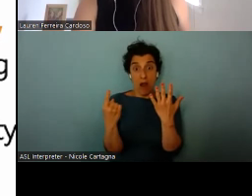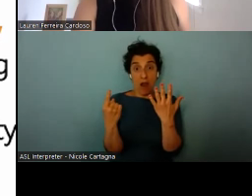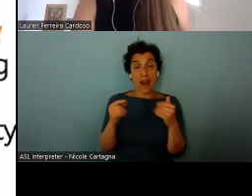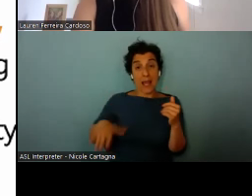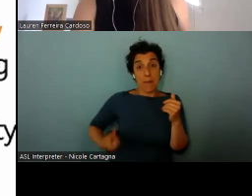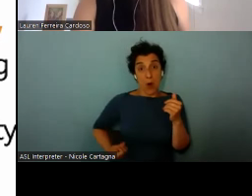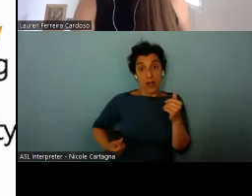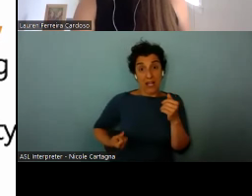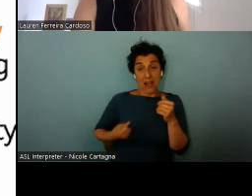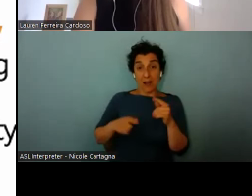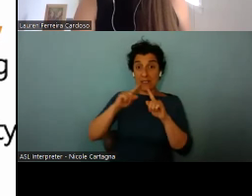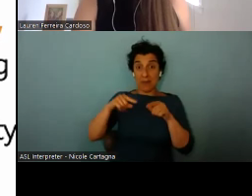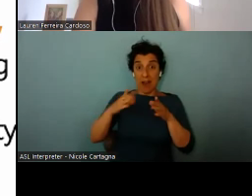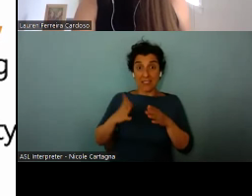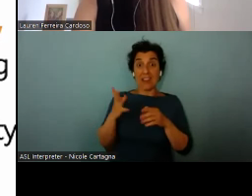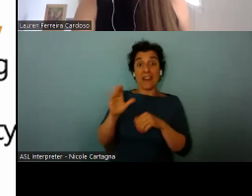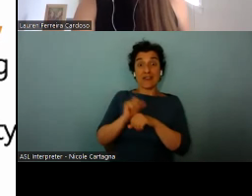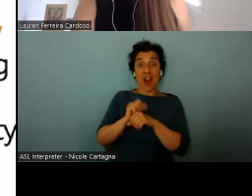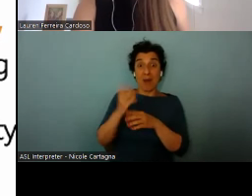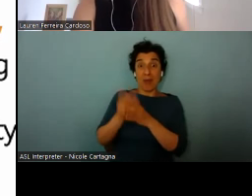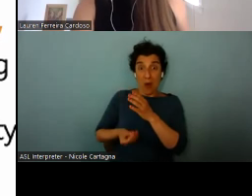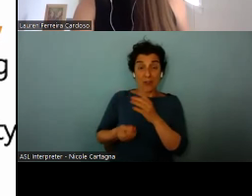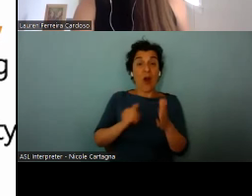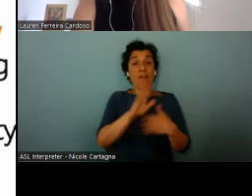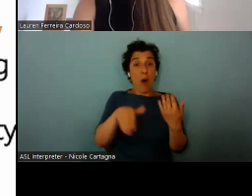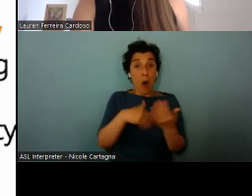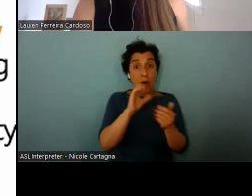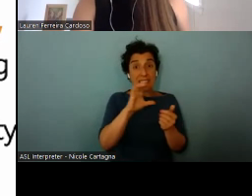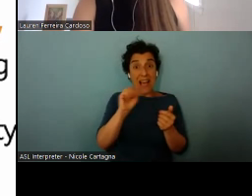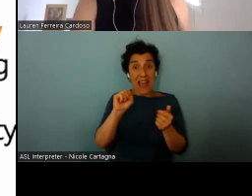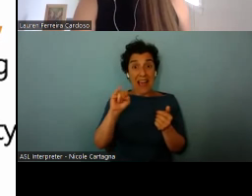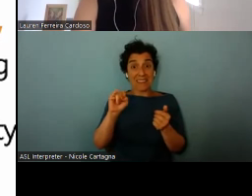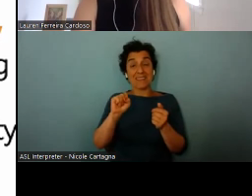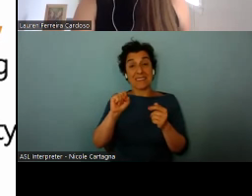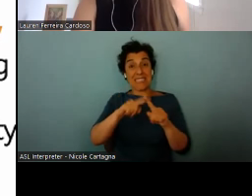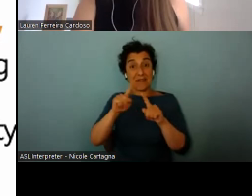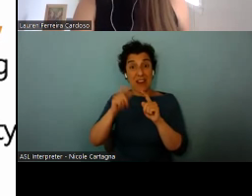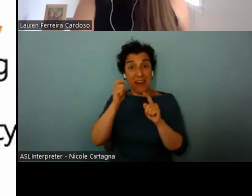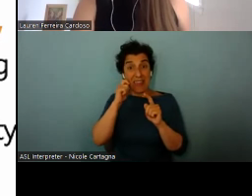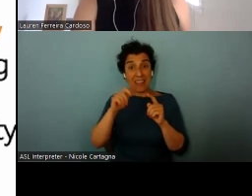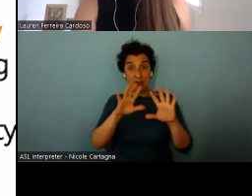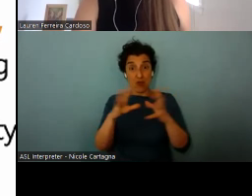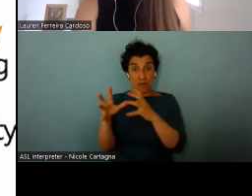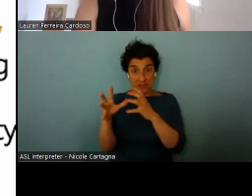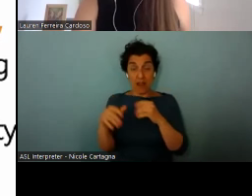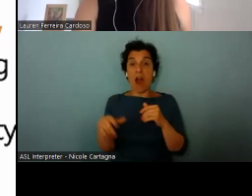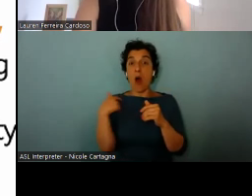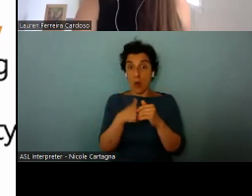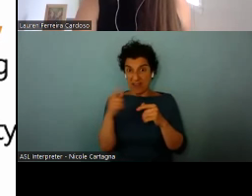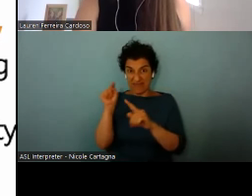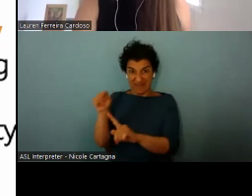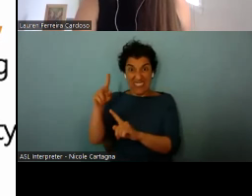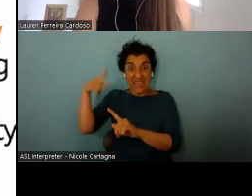job. This is the second highest among all CCIS ethnic groups. Just the fact that we were able to look at ethnicity with that